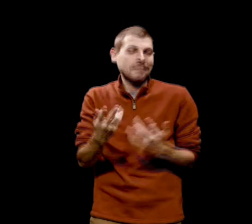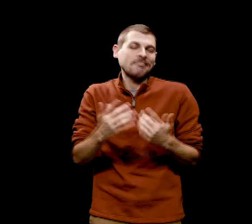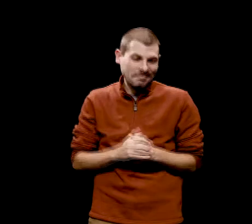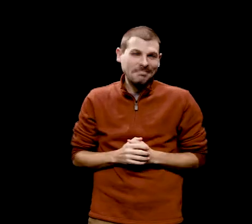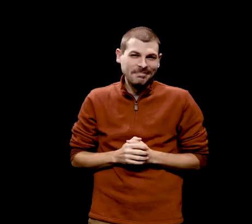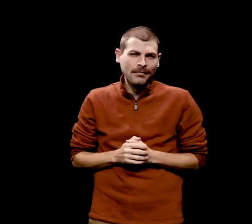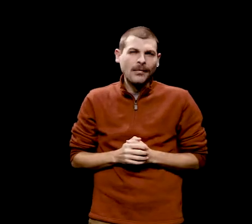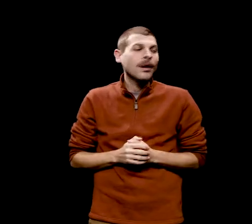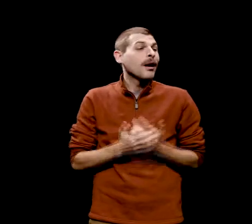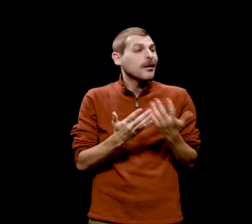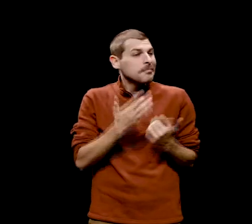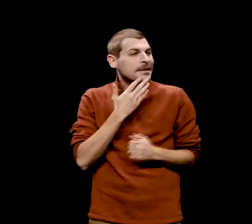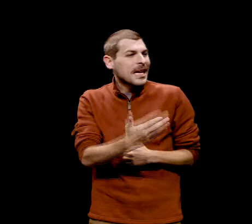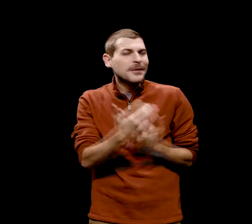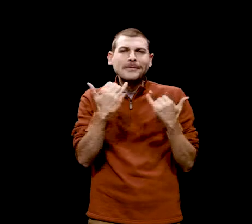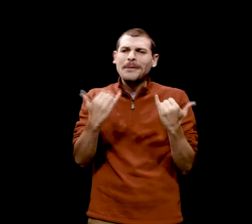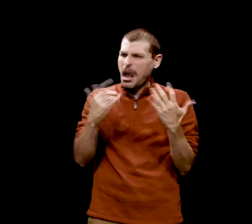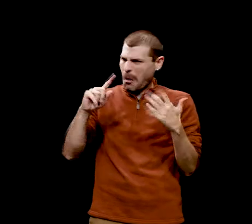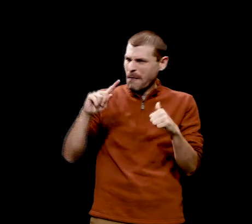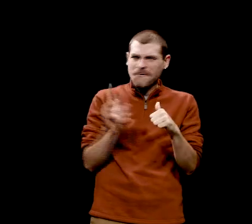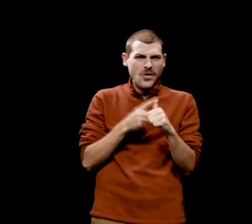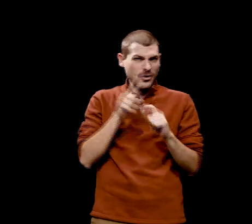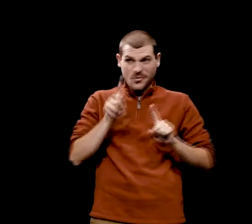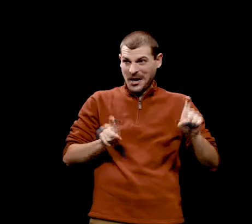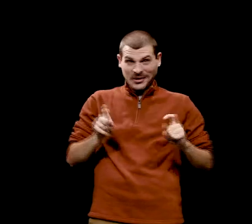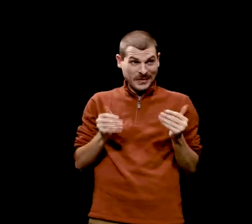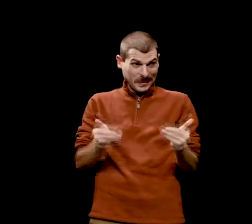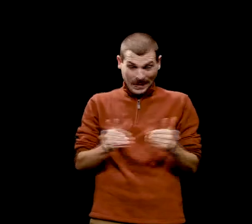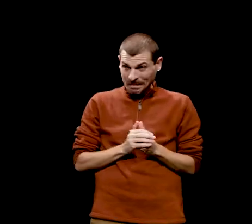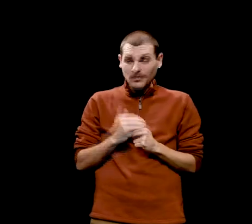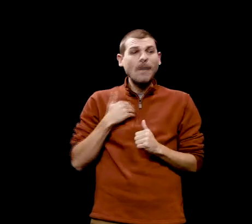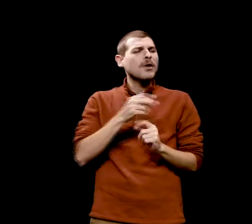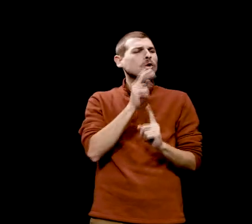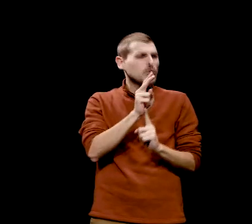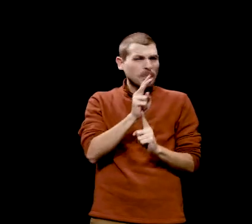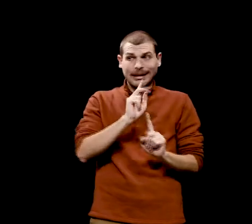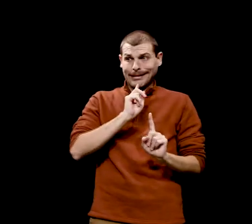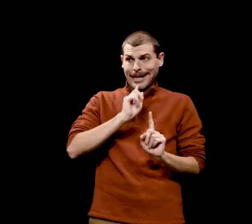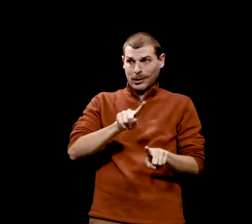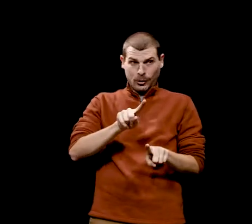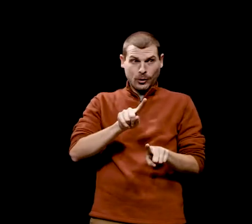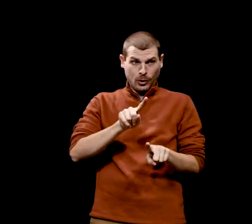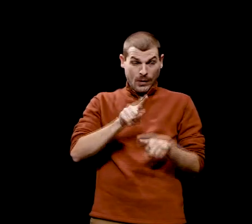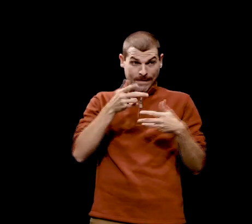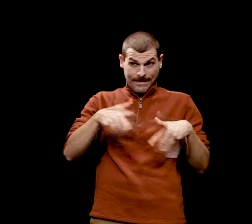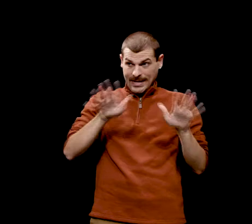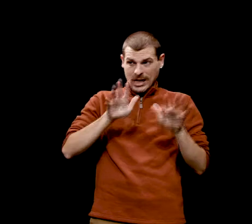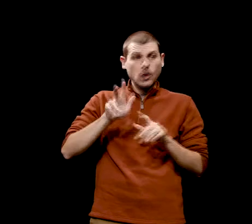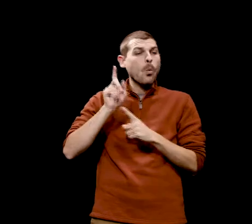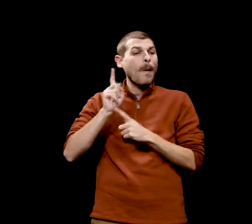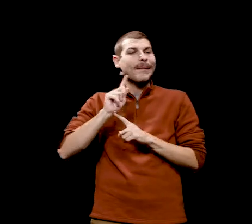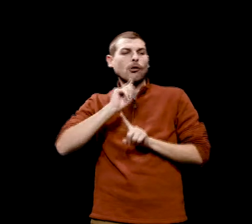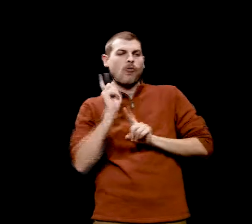Thank you. Let's dive right into our first round of questions. You'll have 2 minutes to answer the question and 1 minute to respond